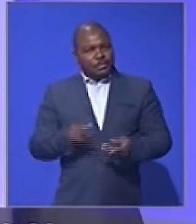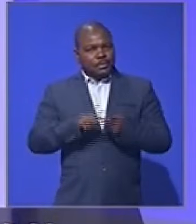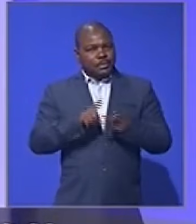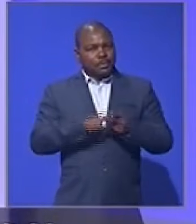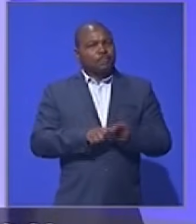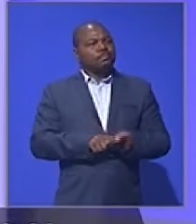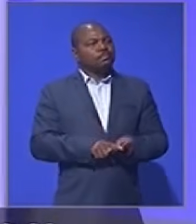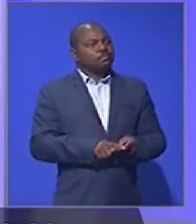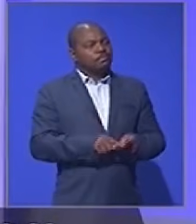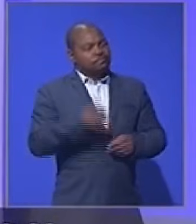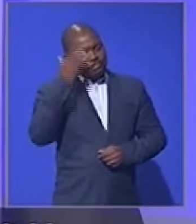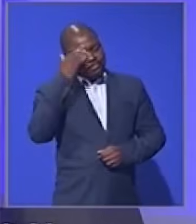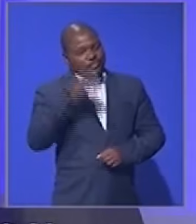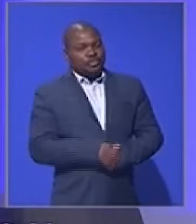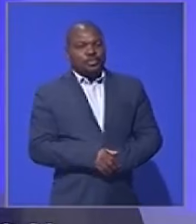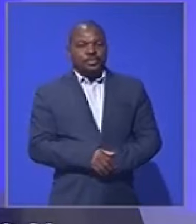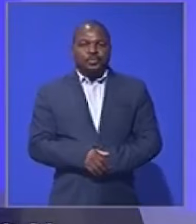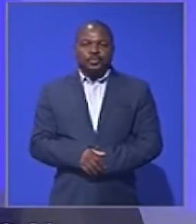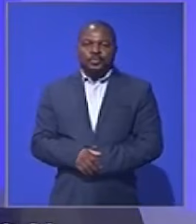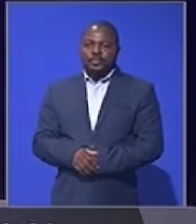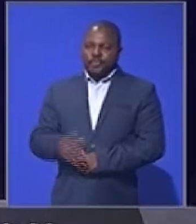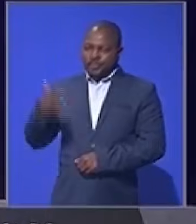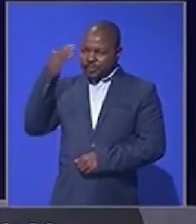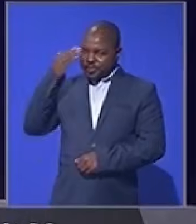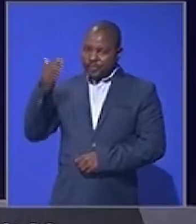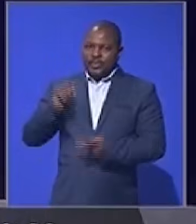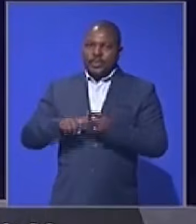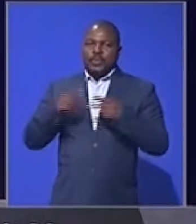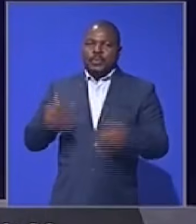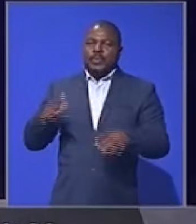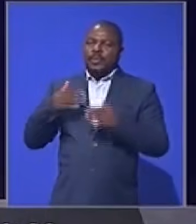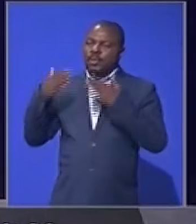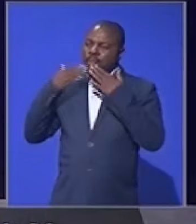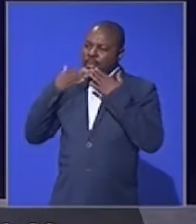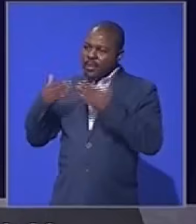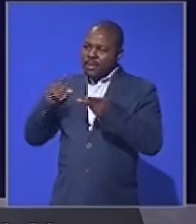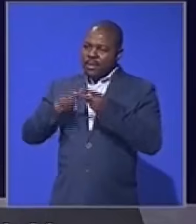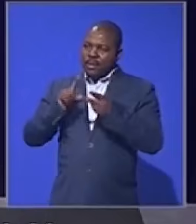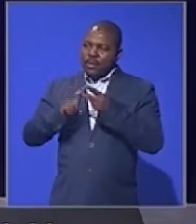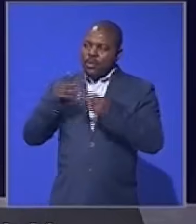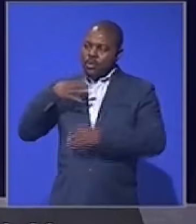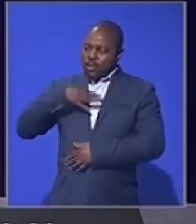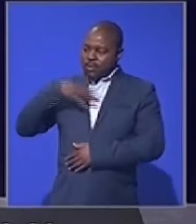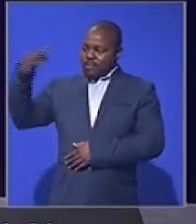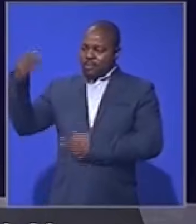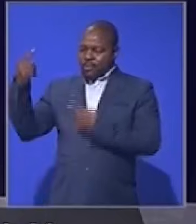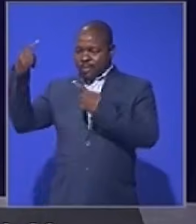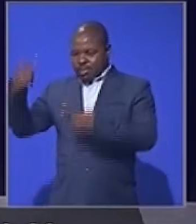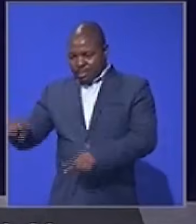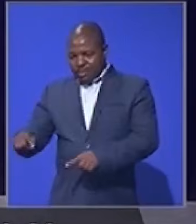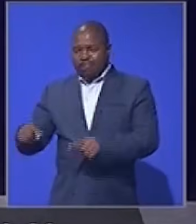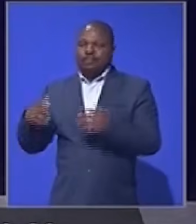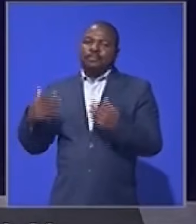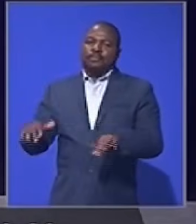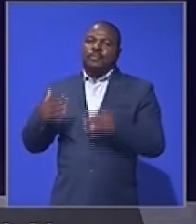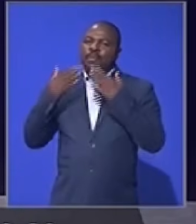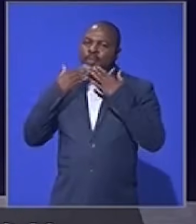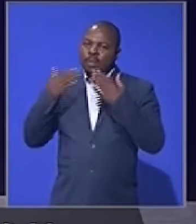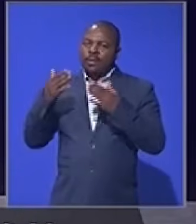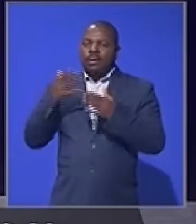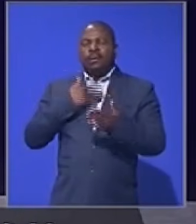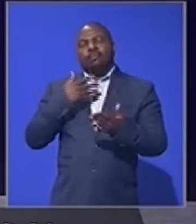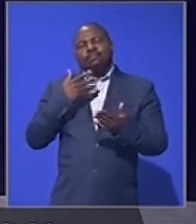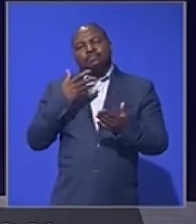dumediša. No go dipediša rena re tloga re le wa kudu ka matla le yona go amogela taletšo ile re file yona keno go tla go